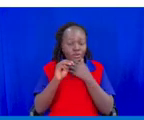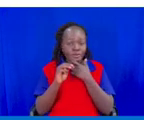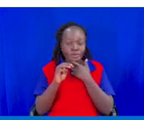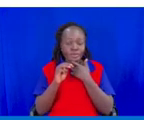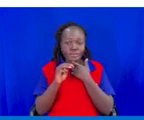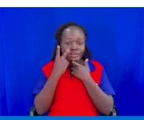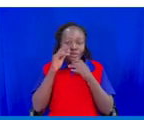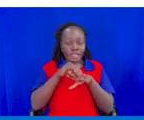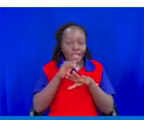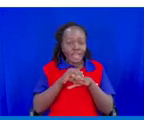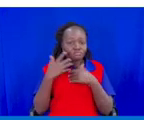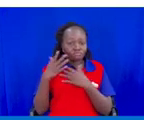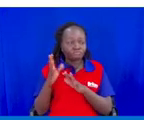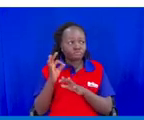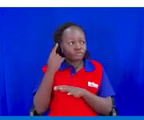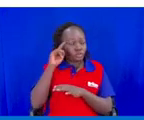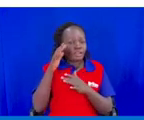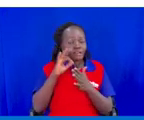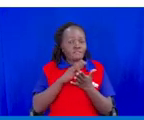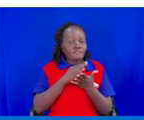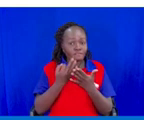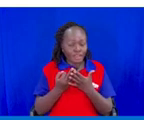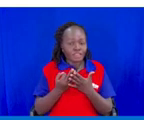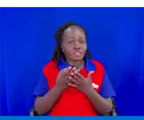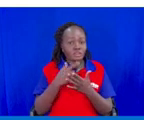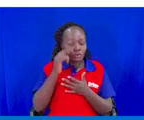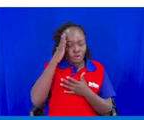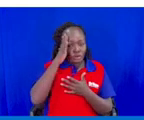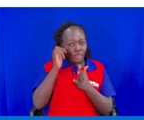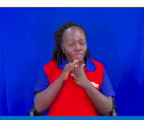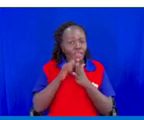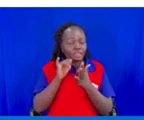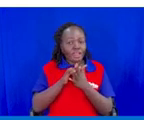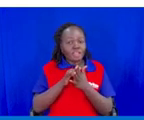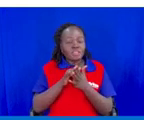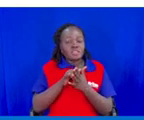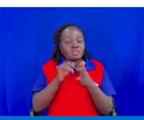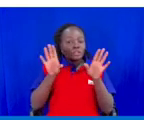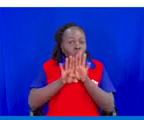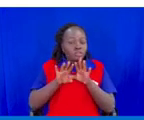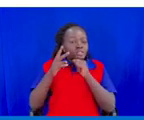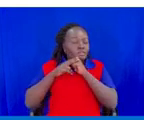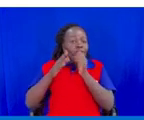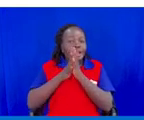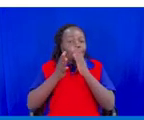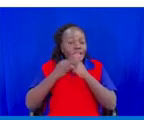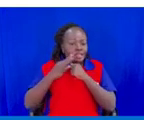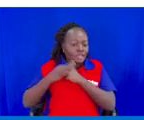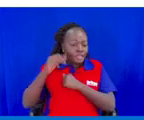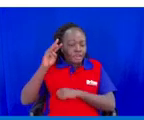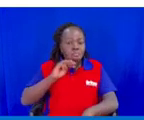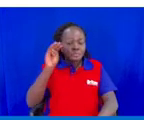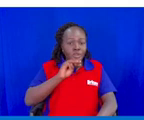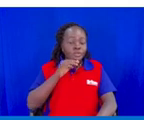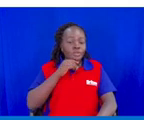liabilities for the fund, we note that the unit holders' balances closed at close to 788 million